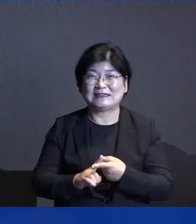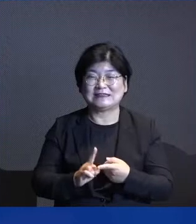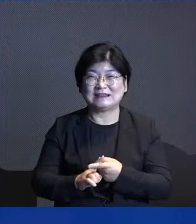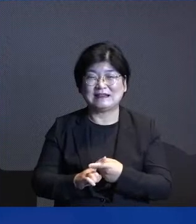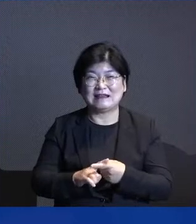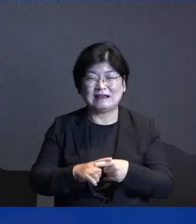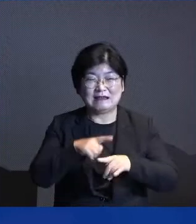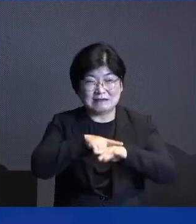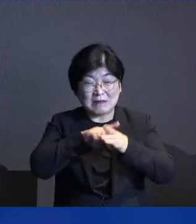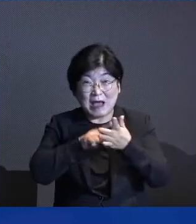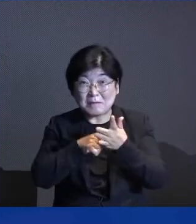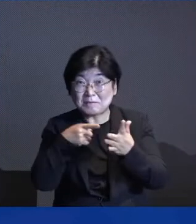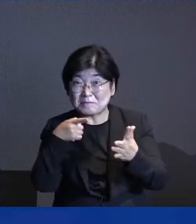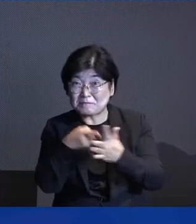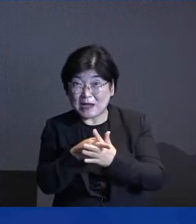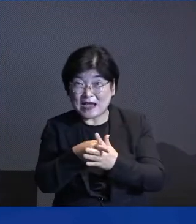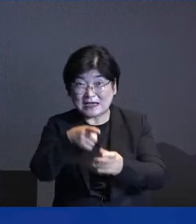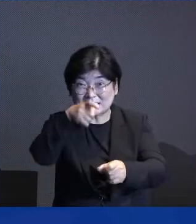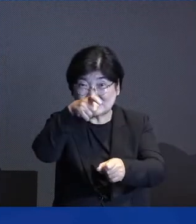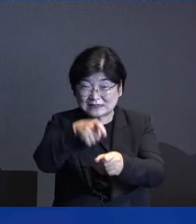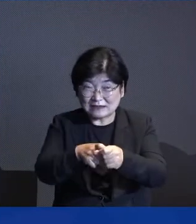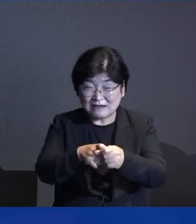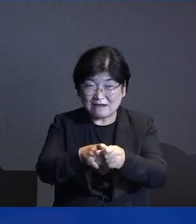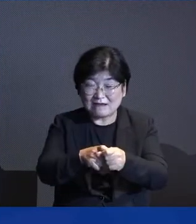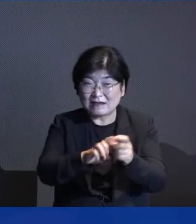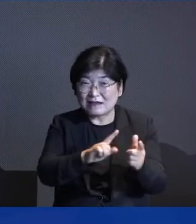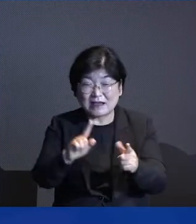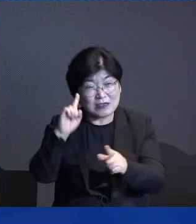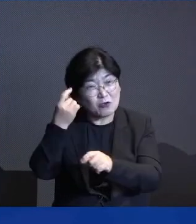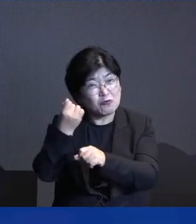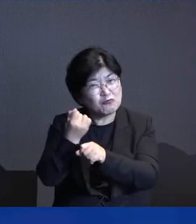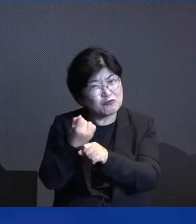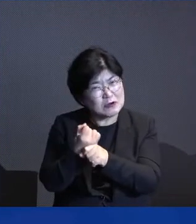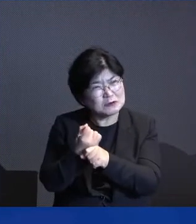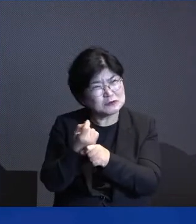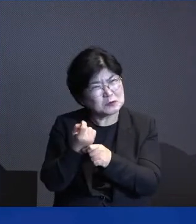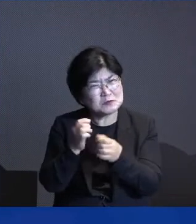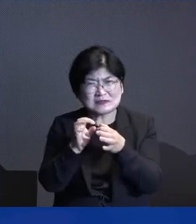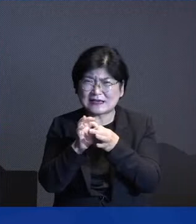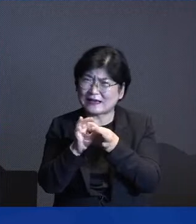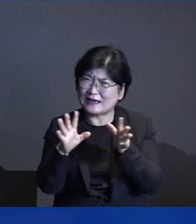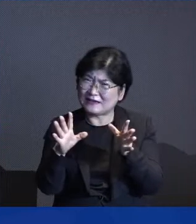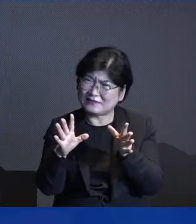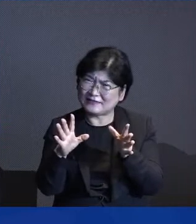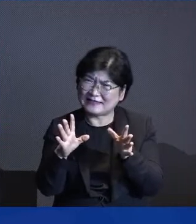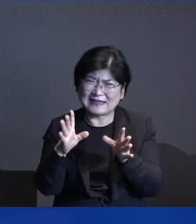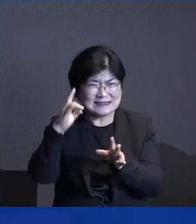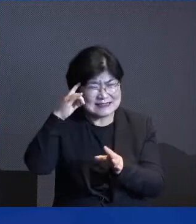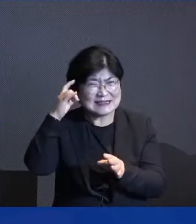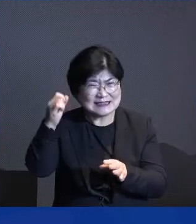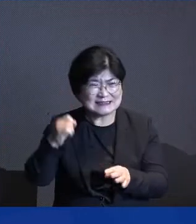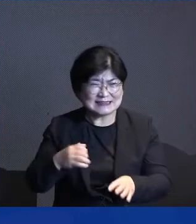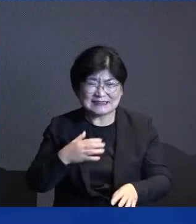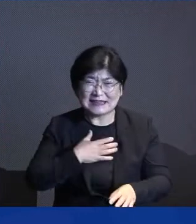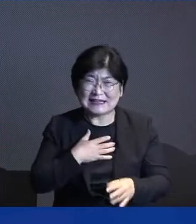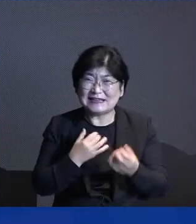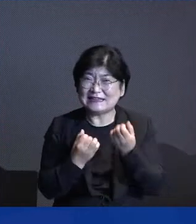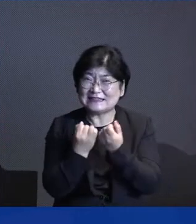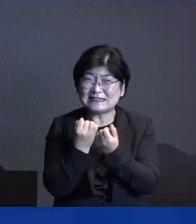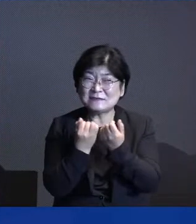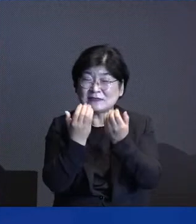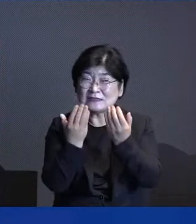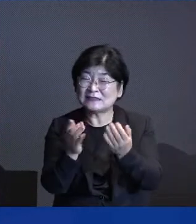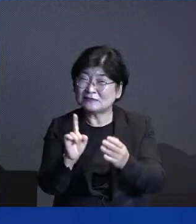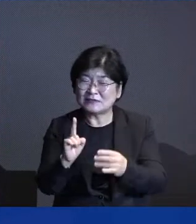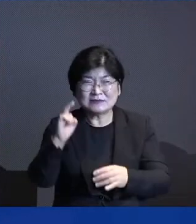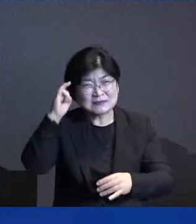setting research regarding so-called mental health. Rather, I would understand mental health in a more